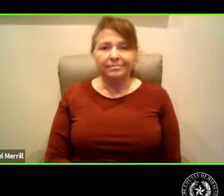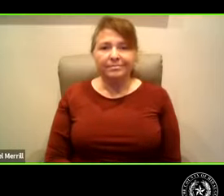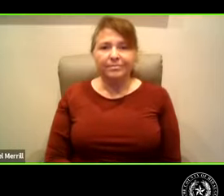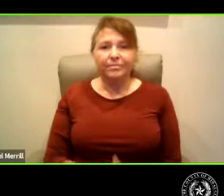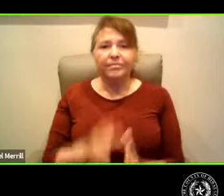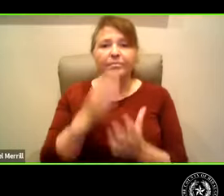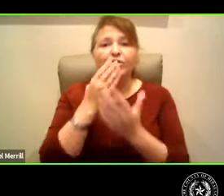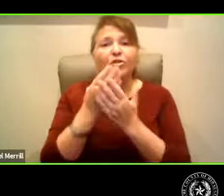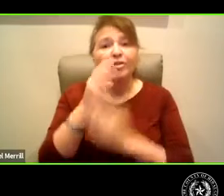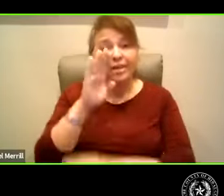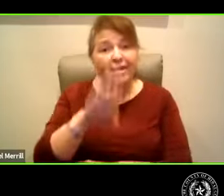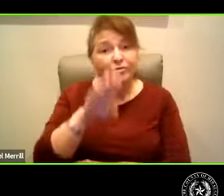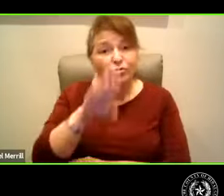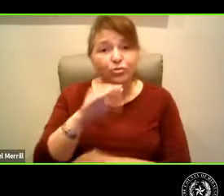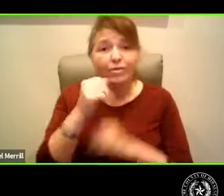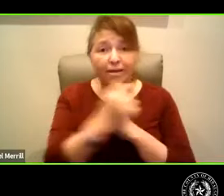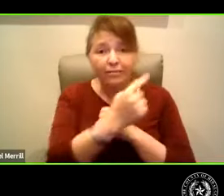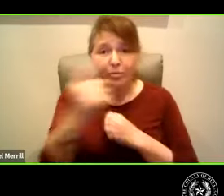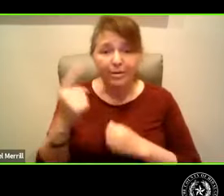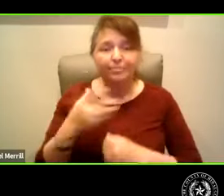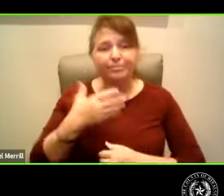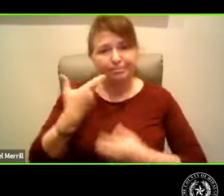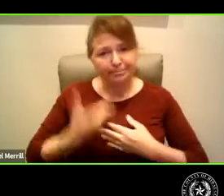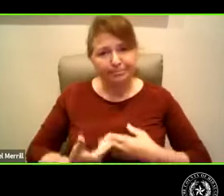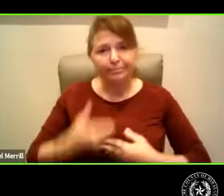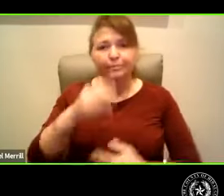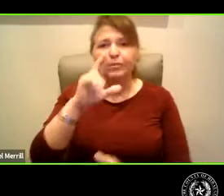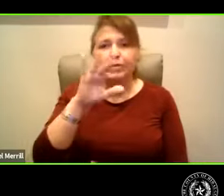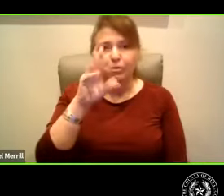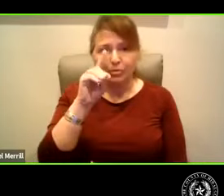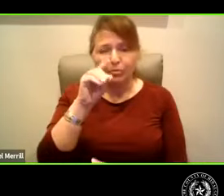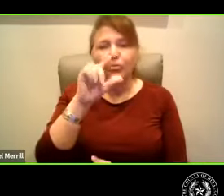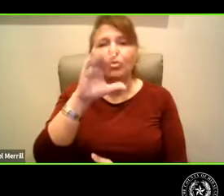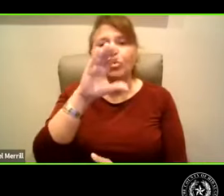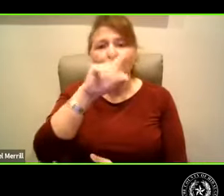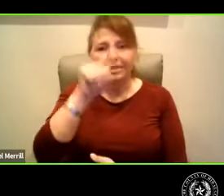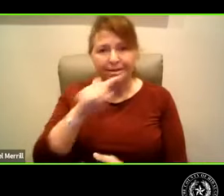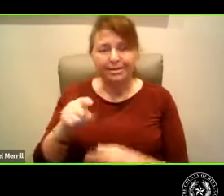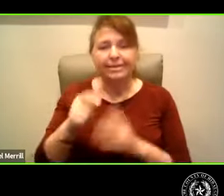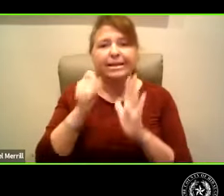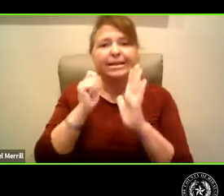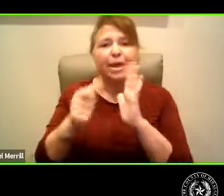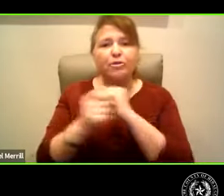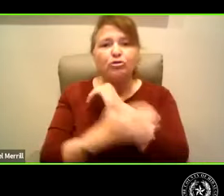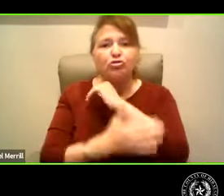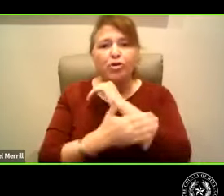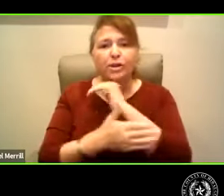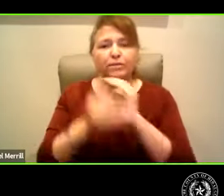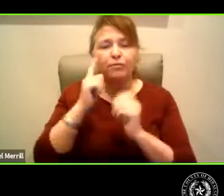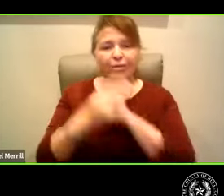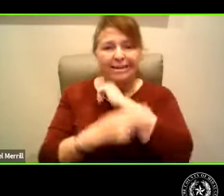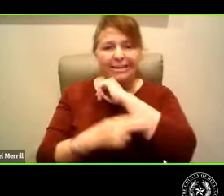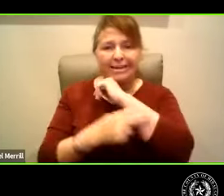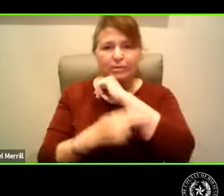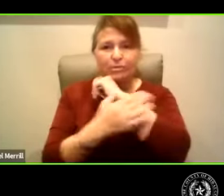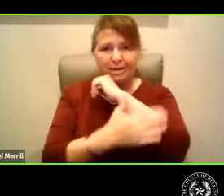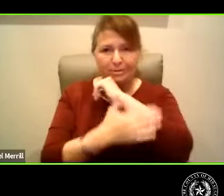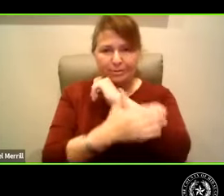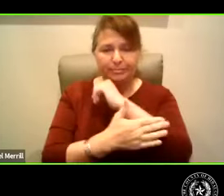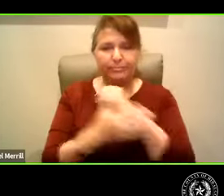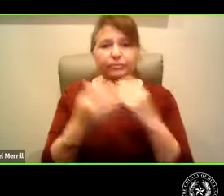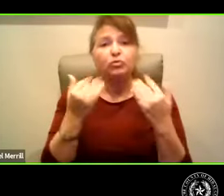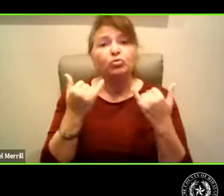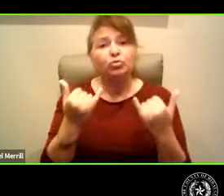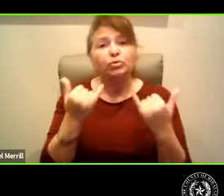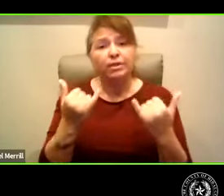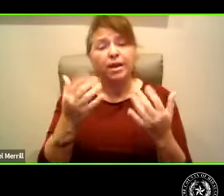Good afternoon, everyone. This is Rich Cortez, County Judge for Hidalgo County. This afternoon, I